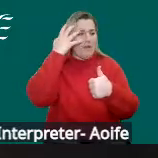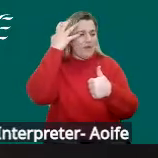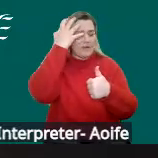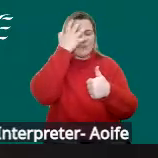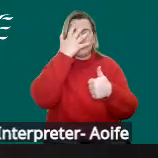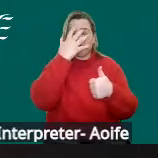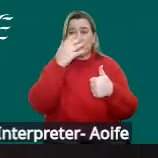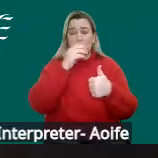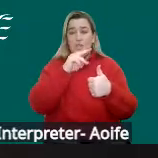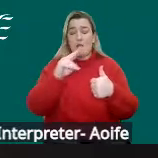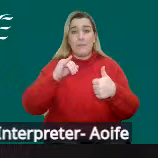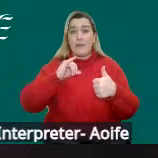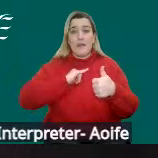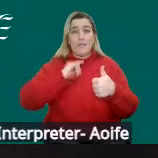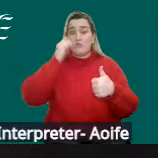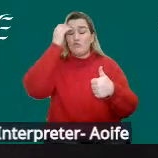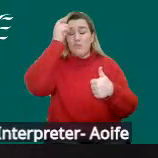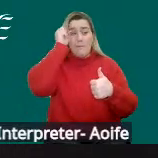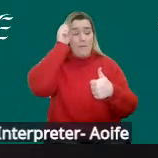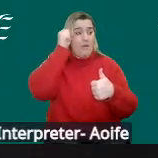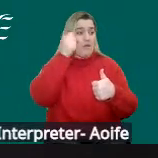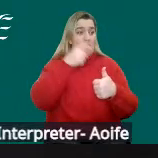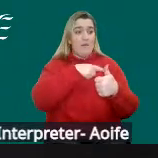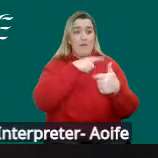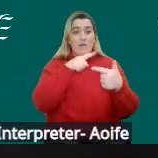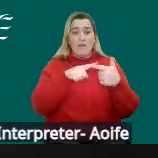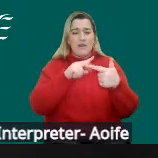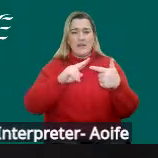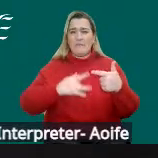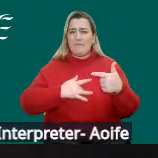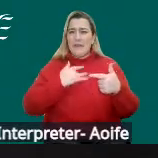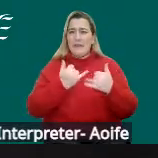being able to feel like myself again,